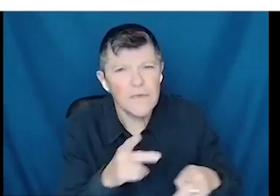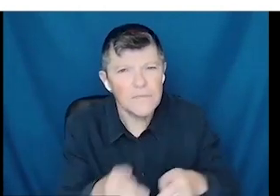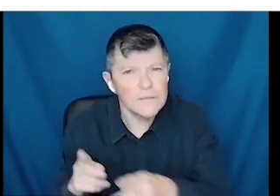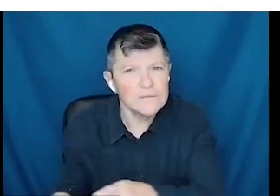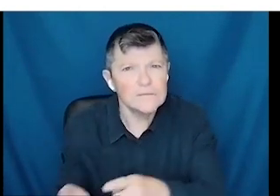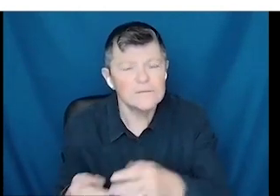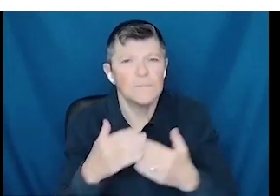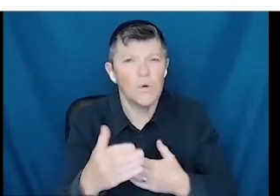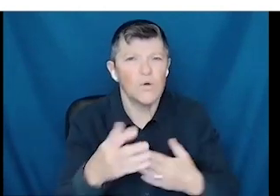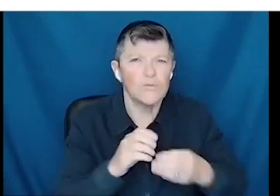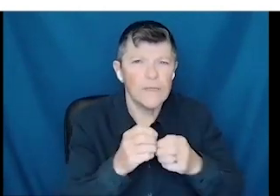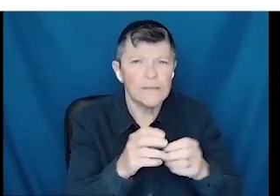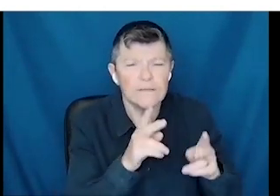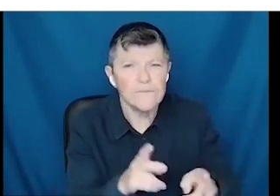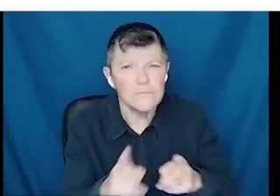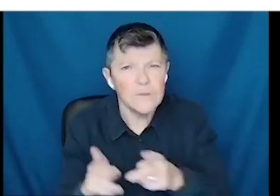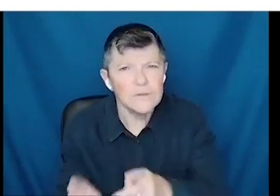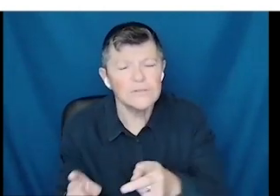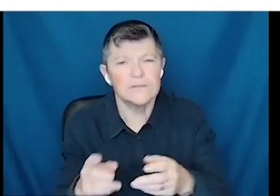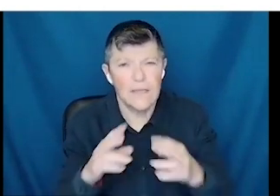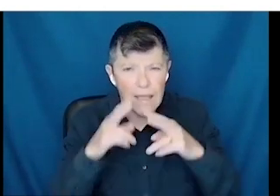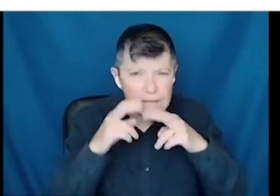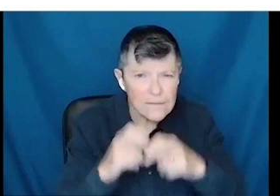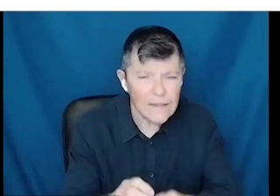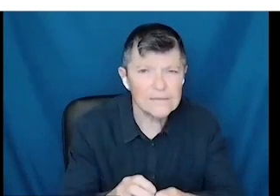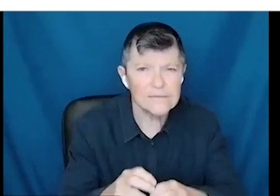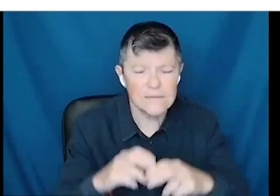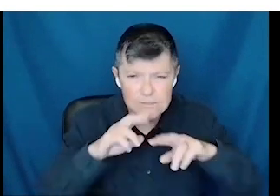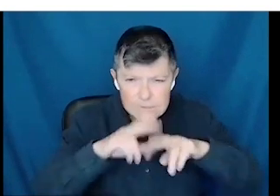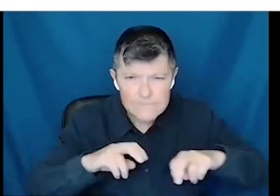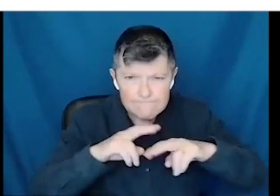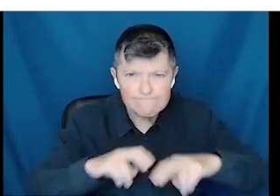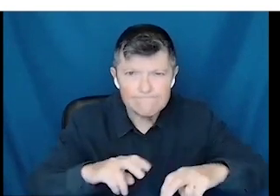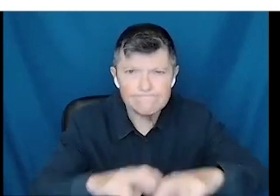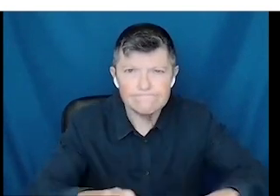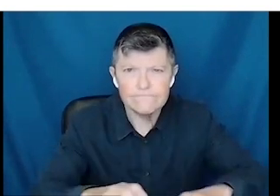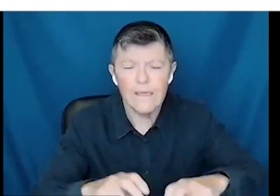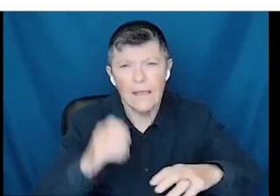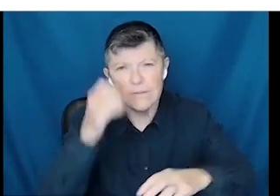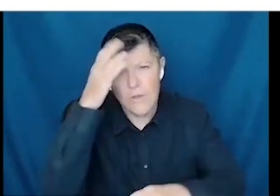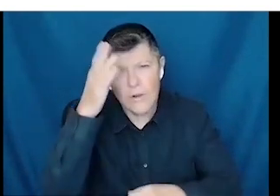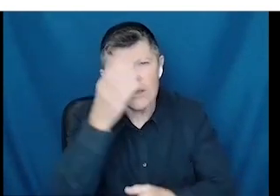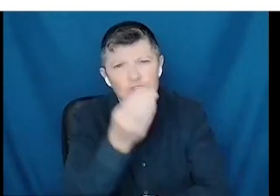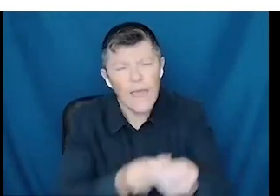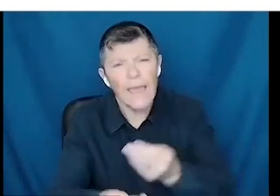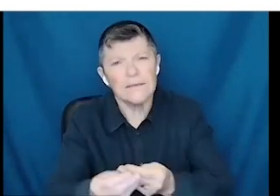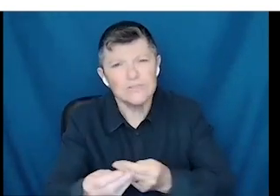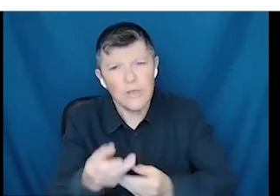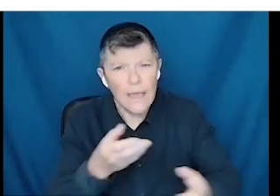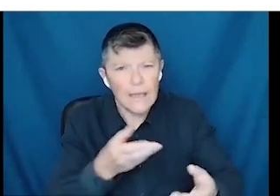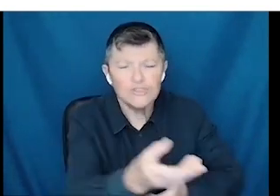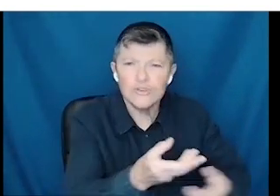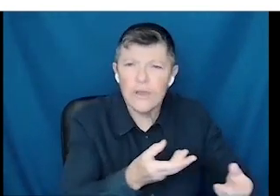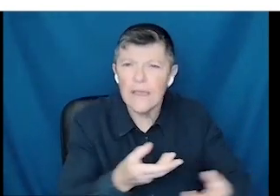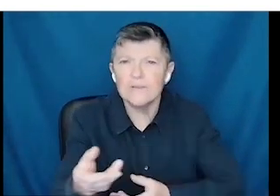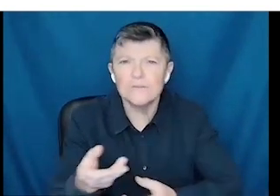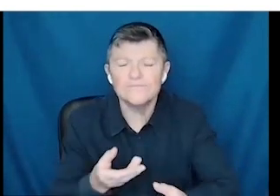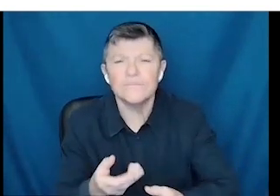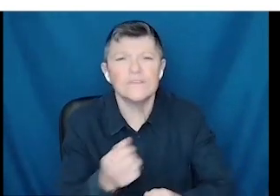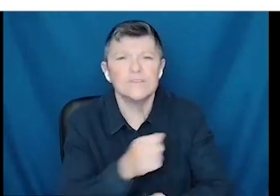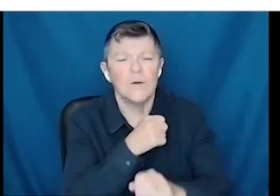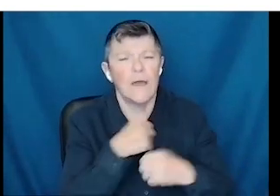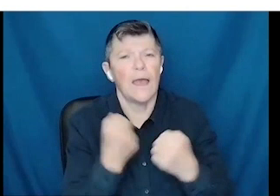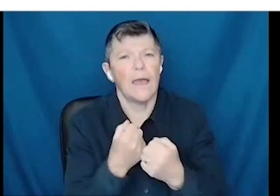analysis, and knowledge exchange. And thereby our objective was to build an online Research